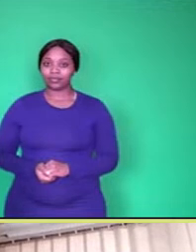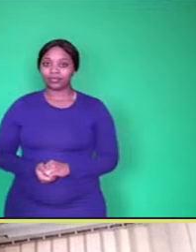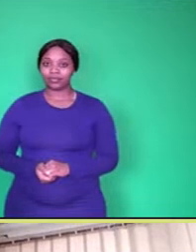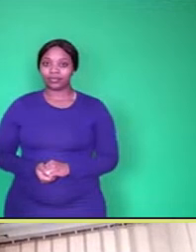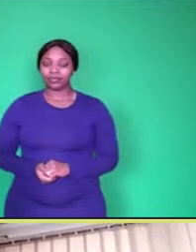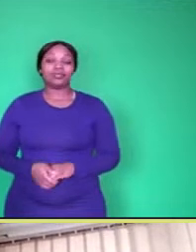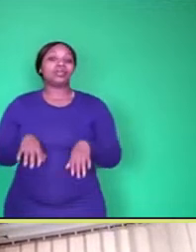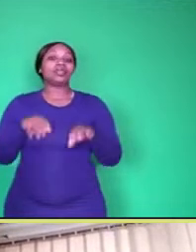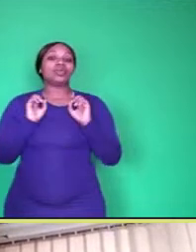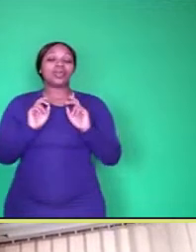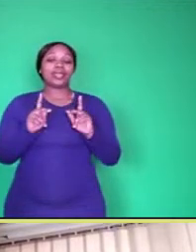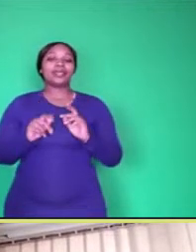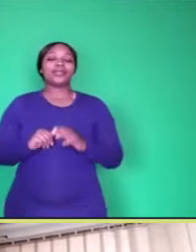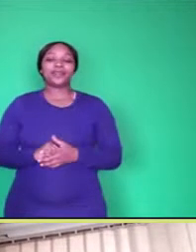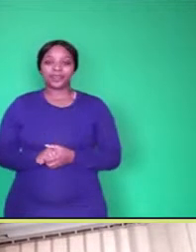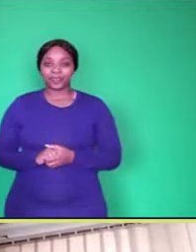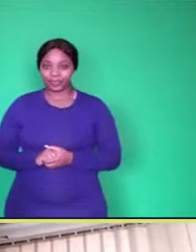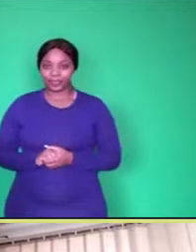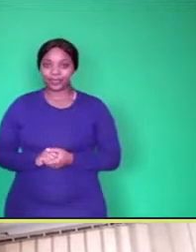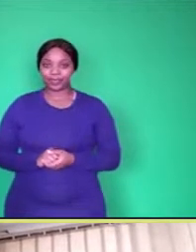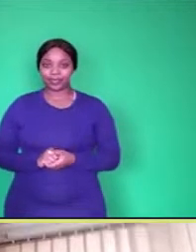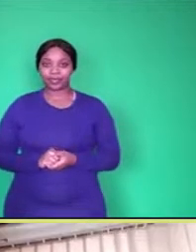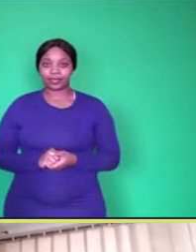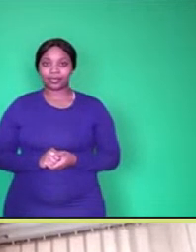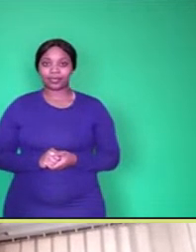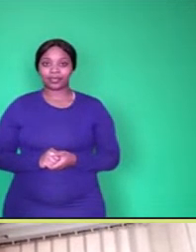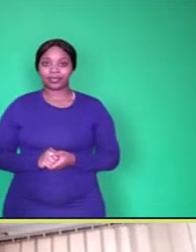Okay, part of,